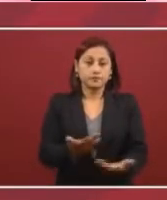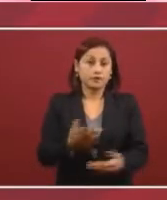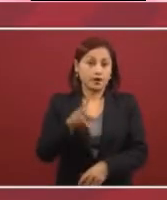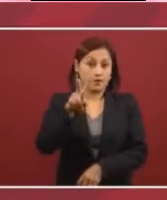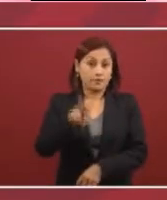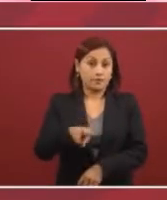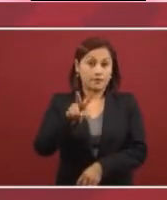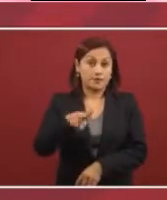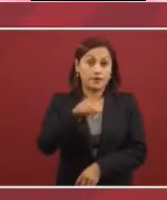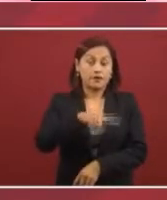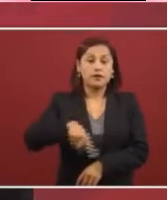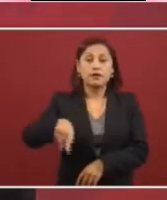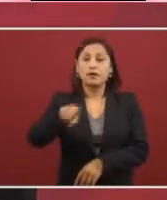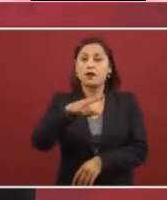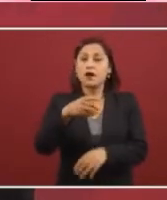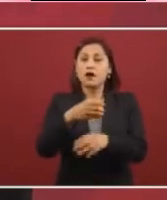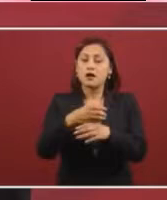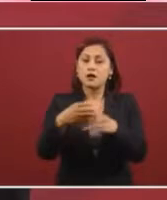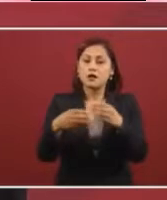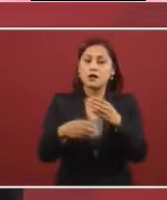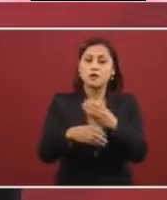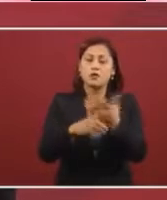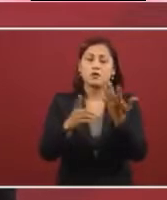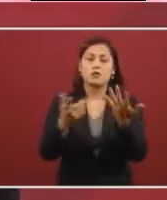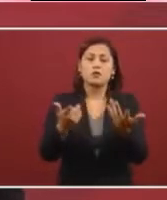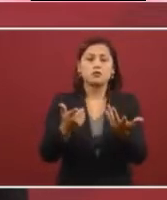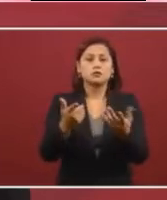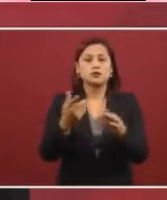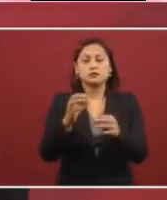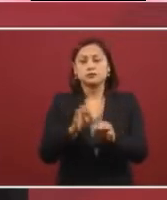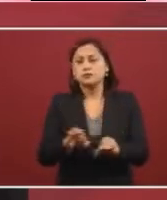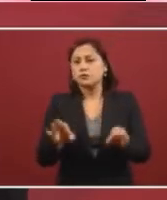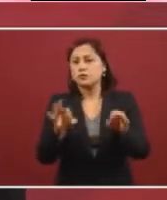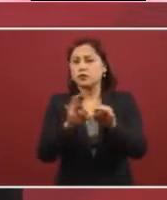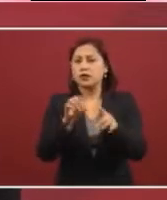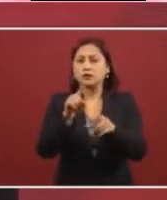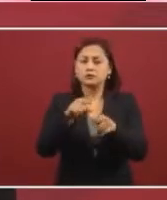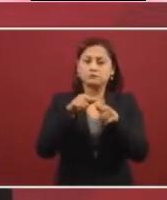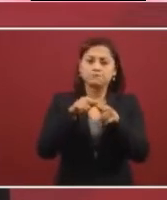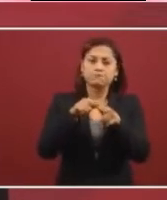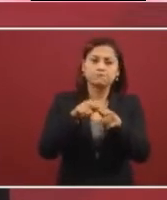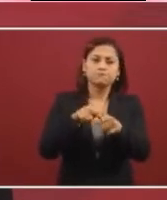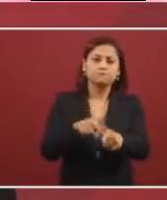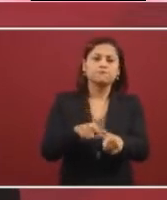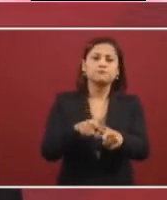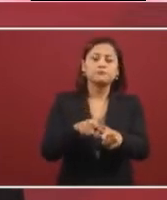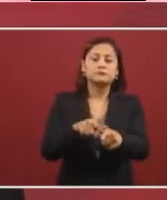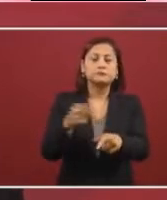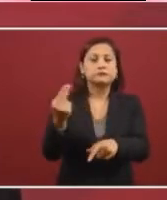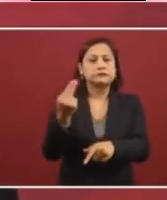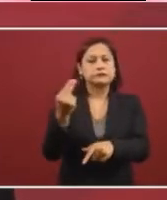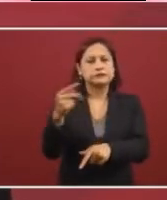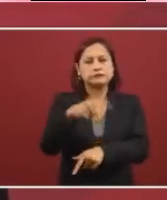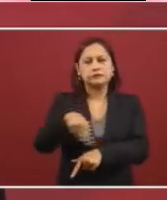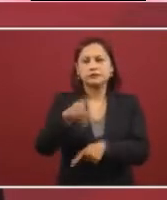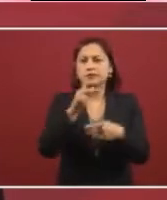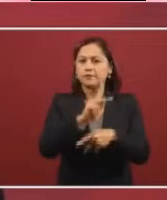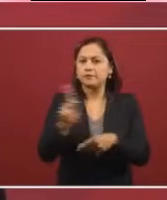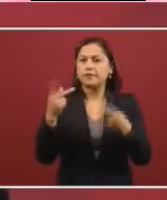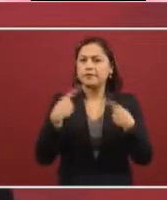si movement no without apoyo, respaldo, the backing ciudadano of the citizens.